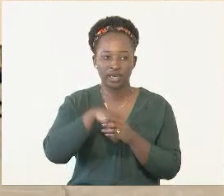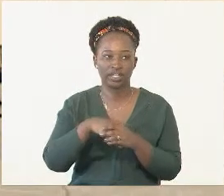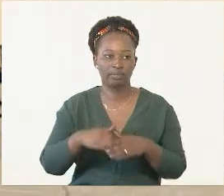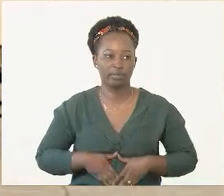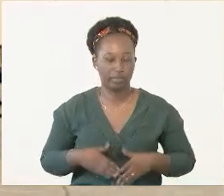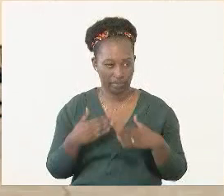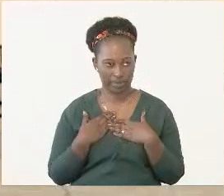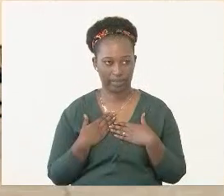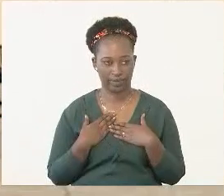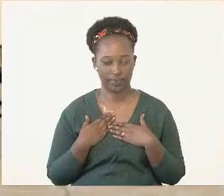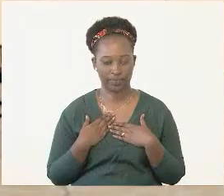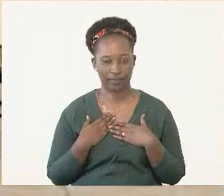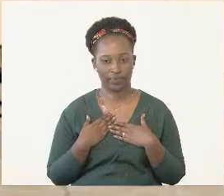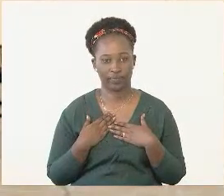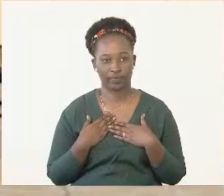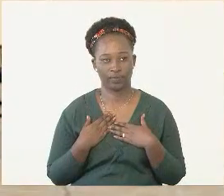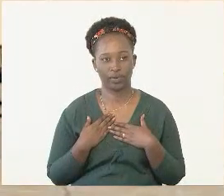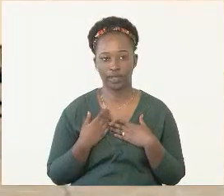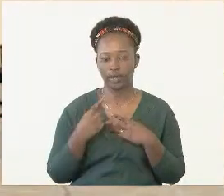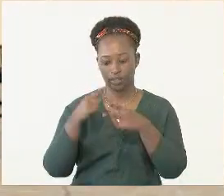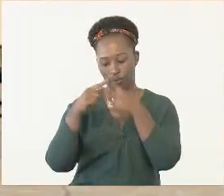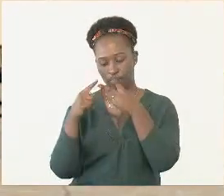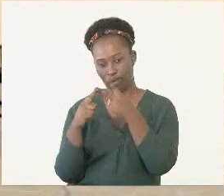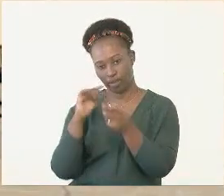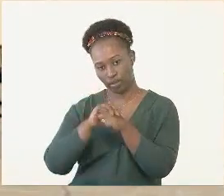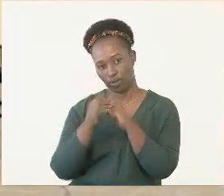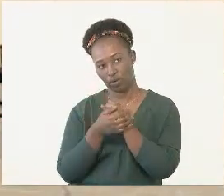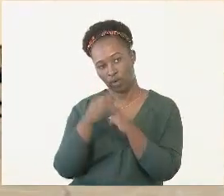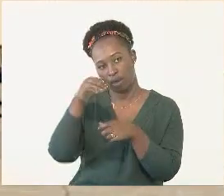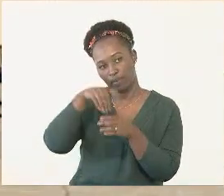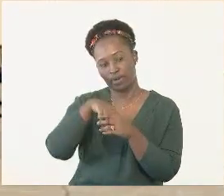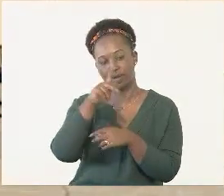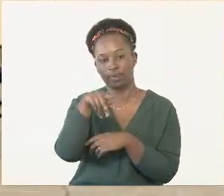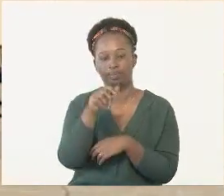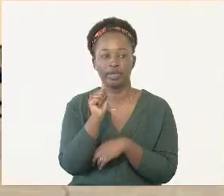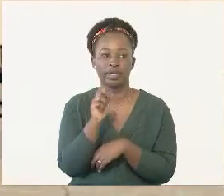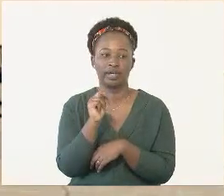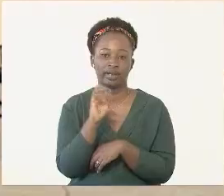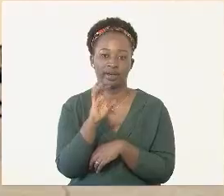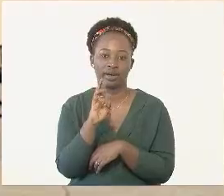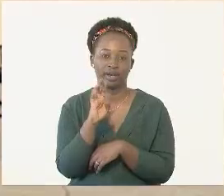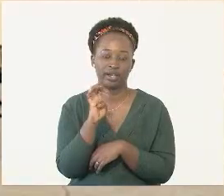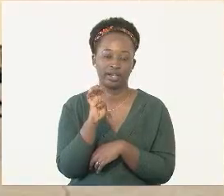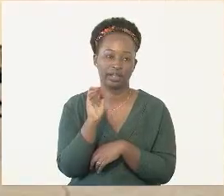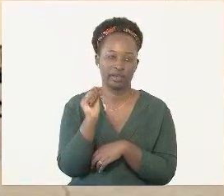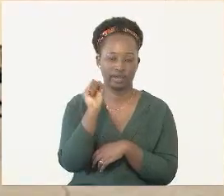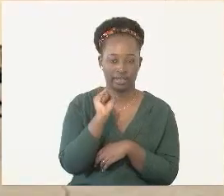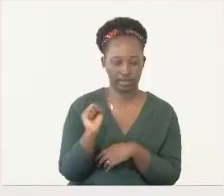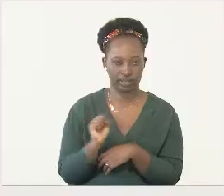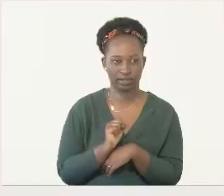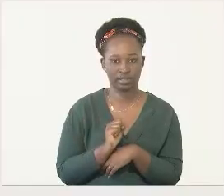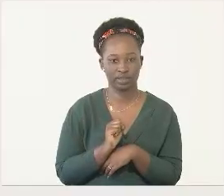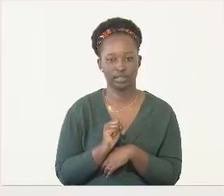are hormones produced by the pancreas. Animal users use behavioral and physiological methods